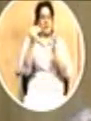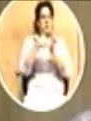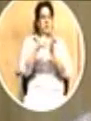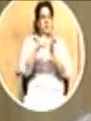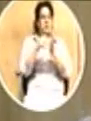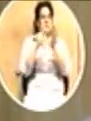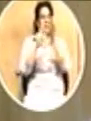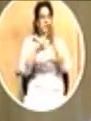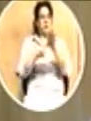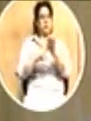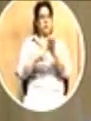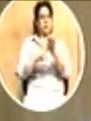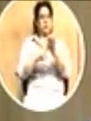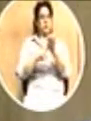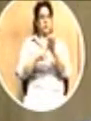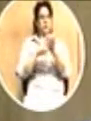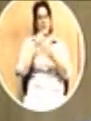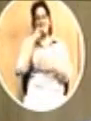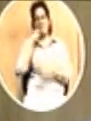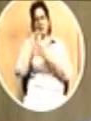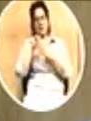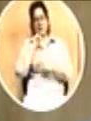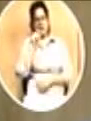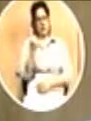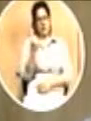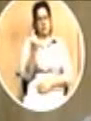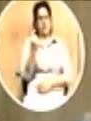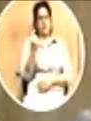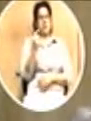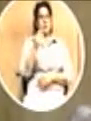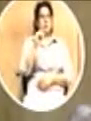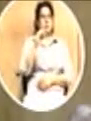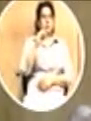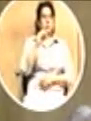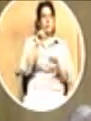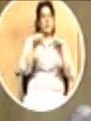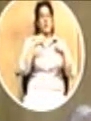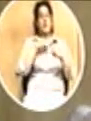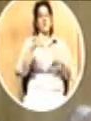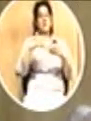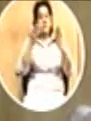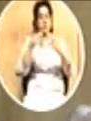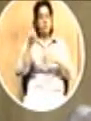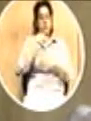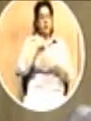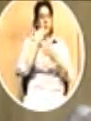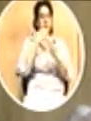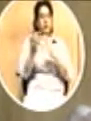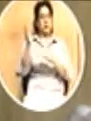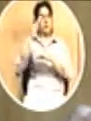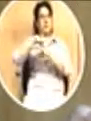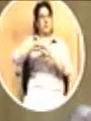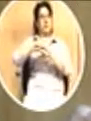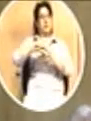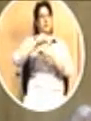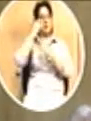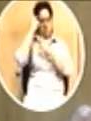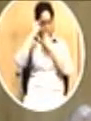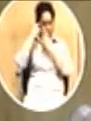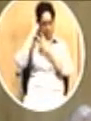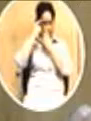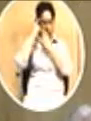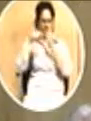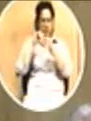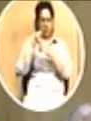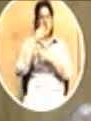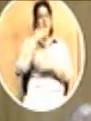15,000 signatures said that, not just me. So may I suggest that you have a good day? Think about it. The best